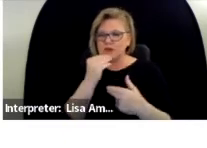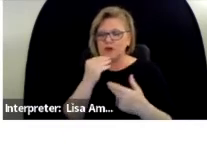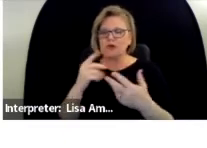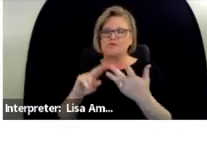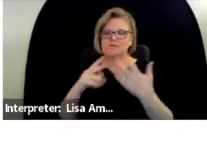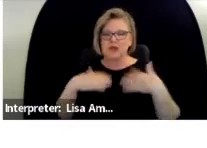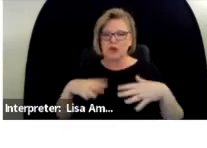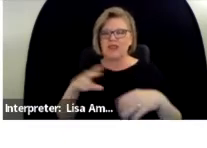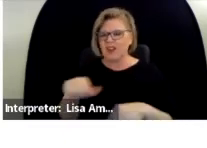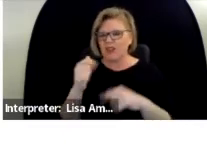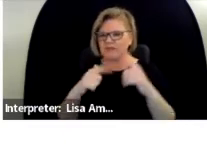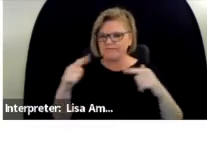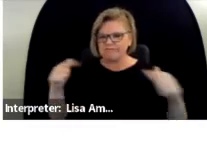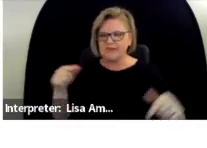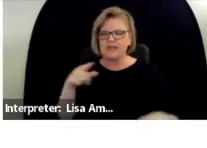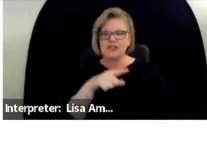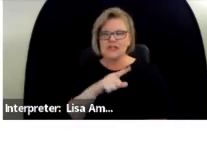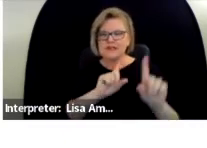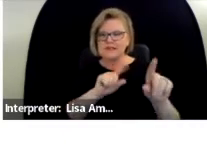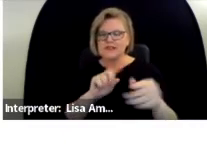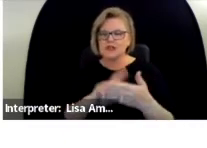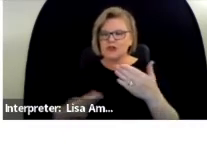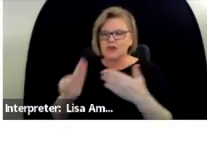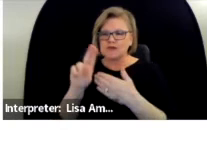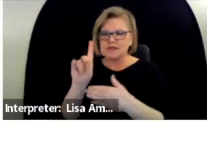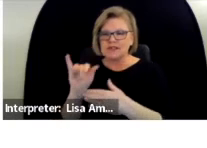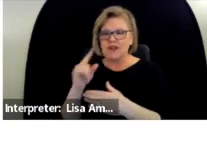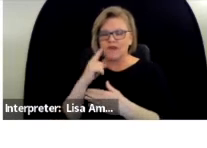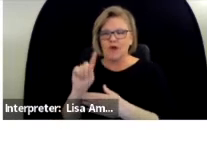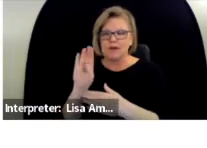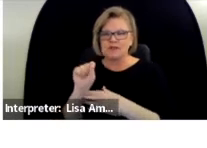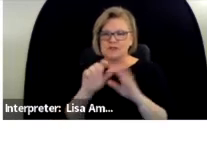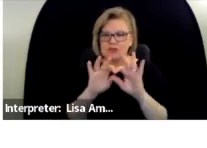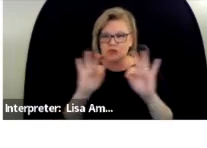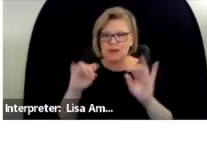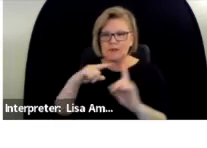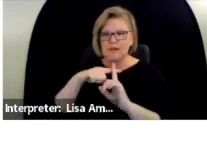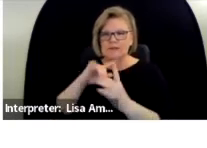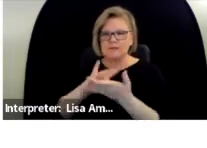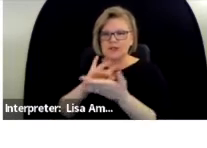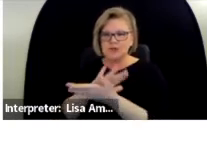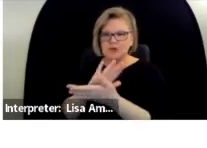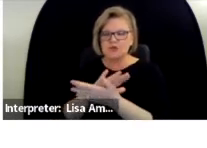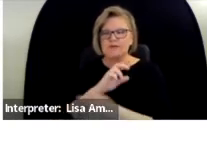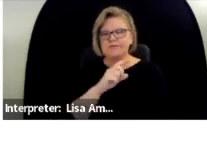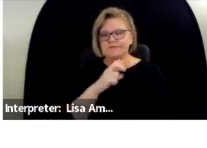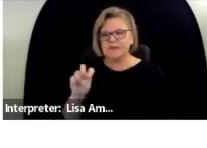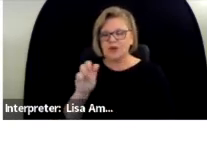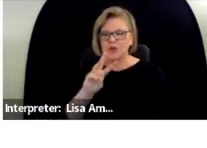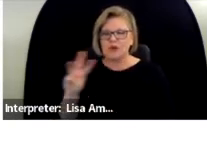Walker attended the University of Kentucky for undergraduate and medical school and Western